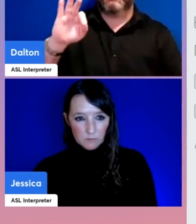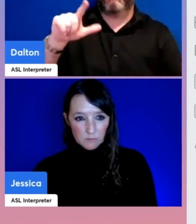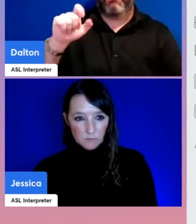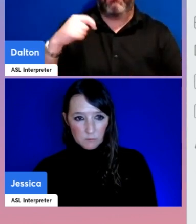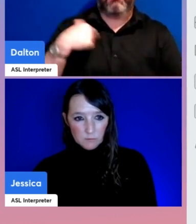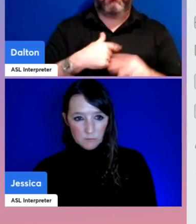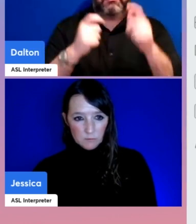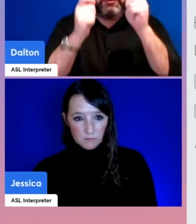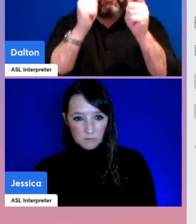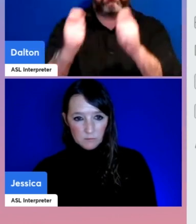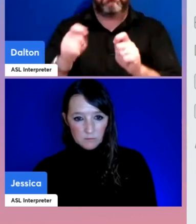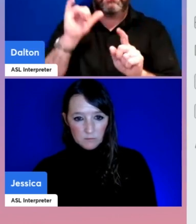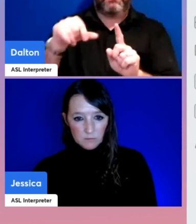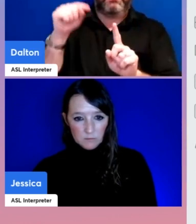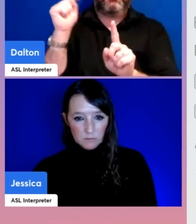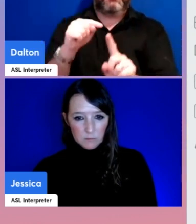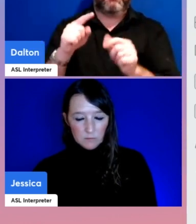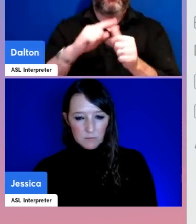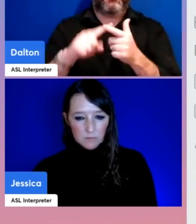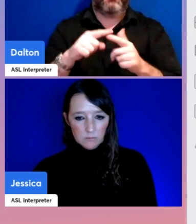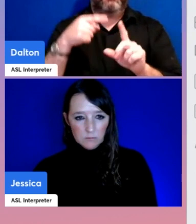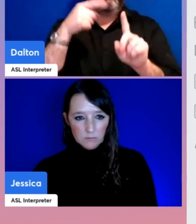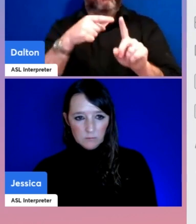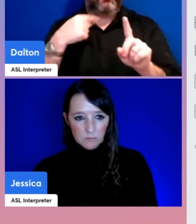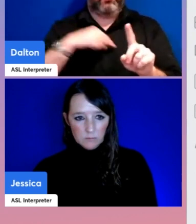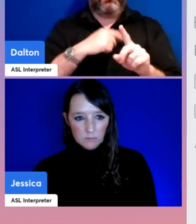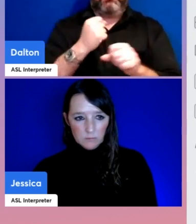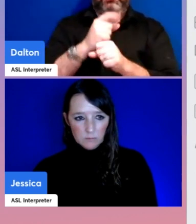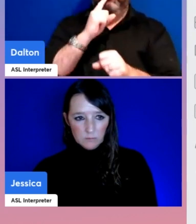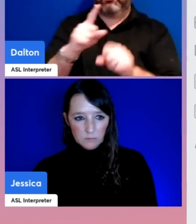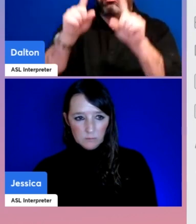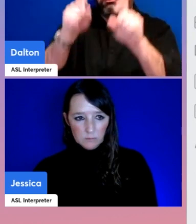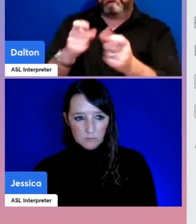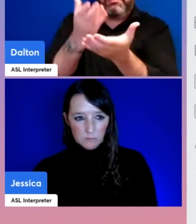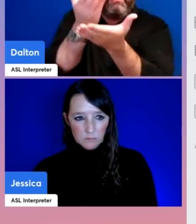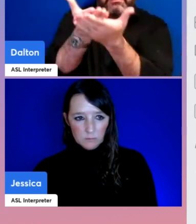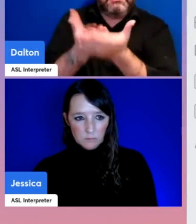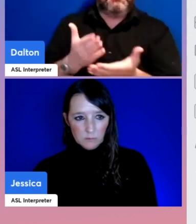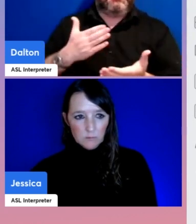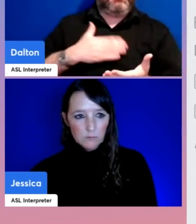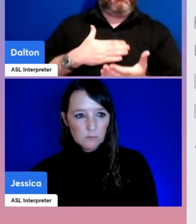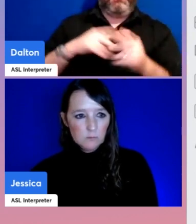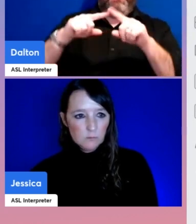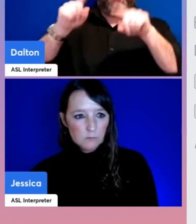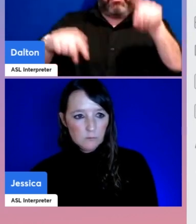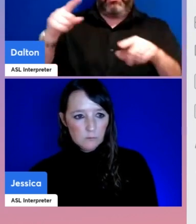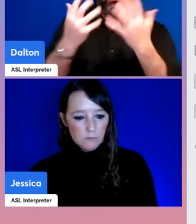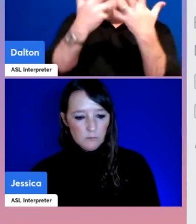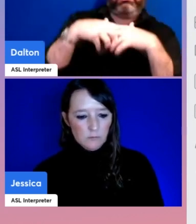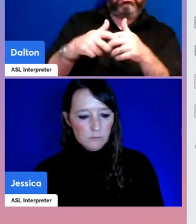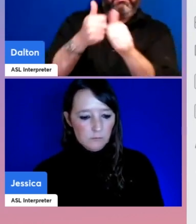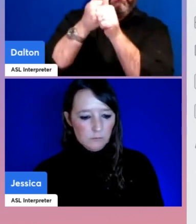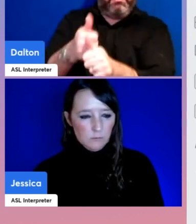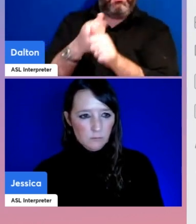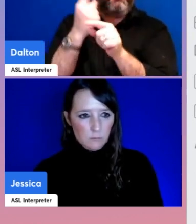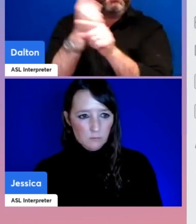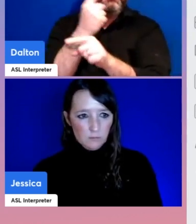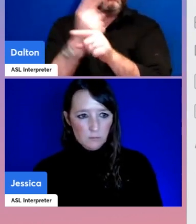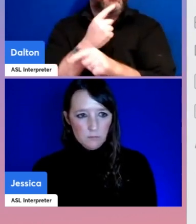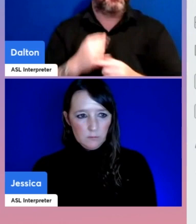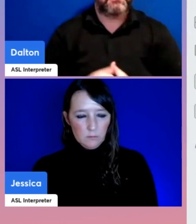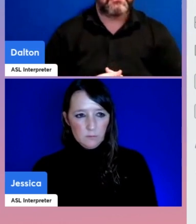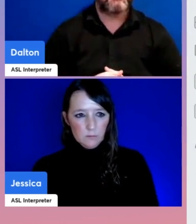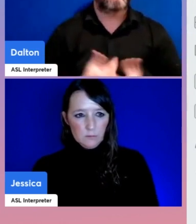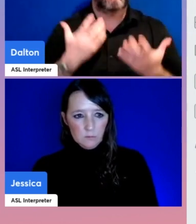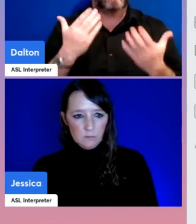my provider, and then I have a number of tests that actually make sure that the validation of my variables behave as it should. So let's just